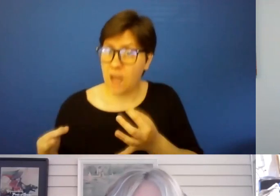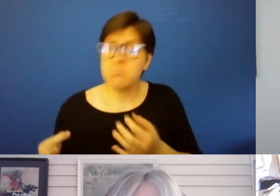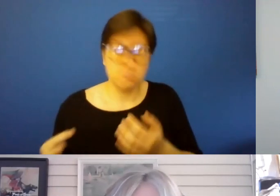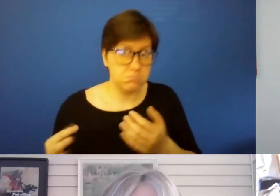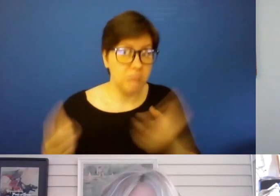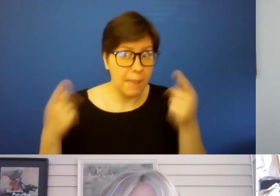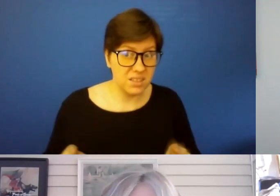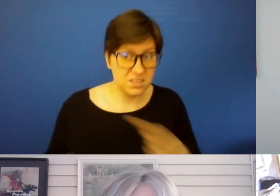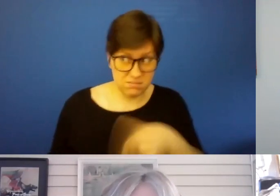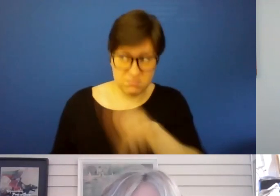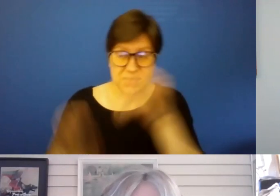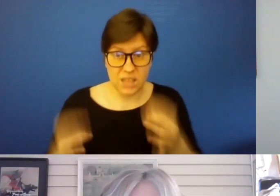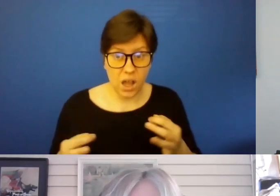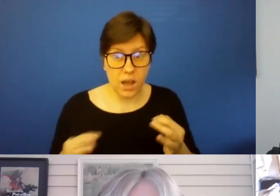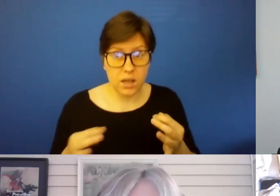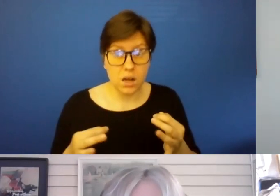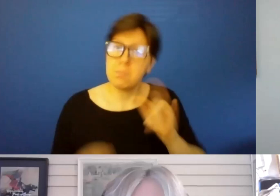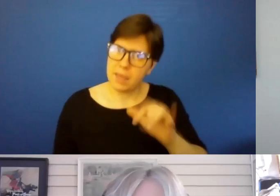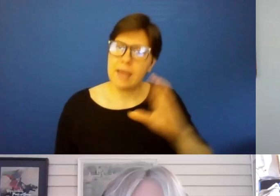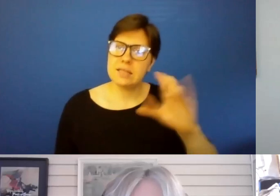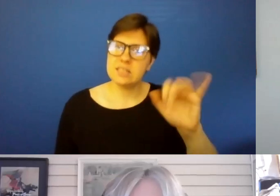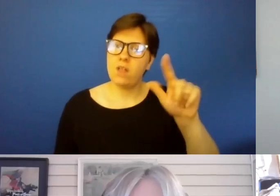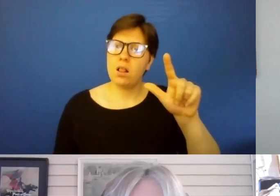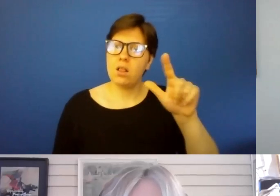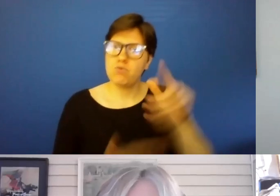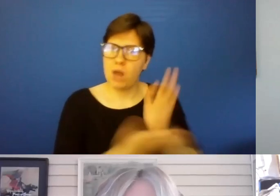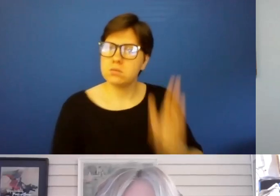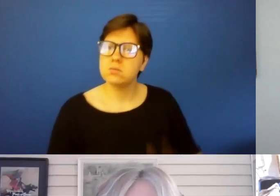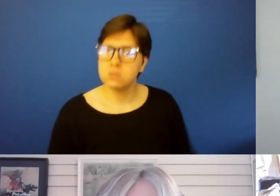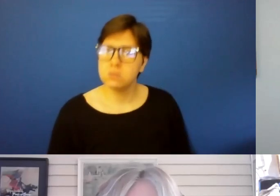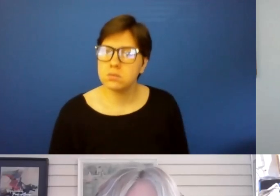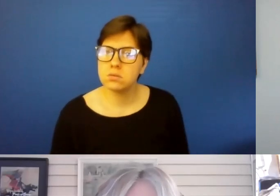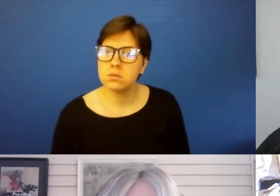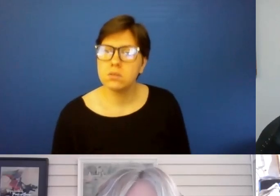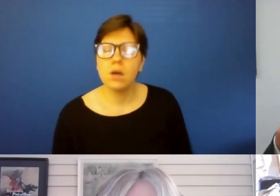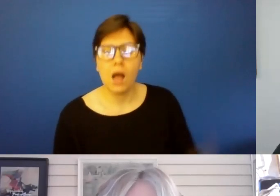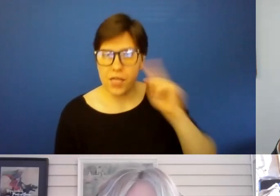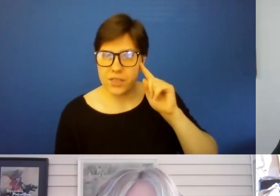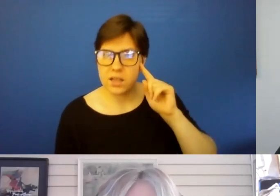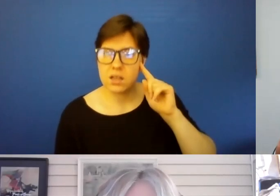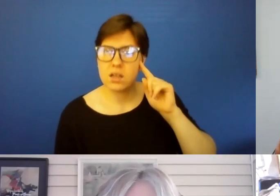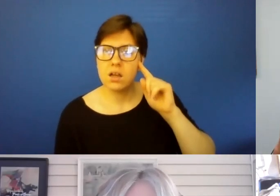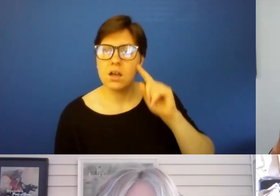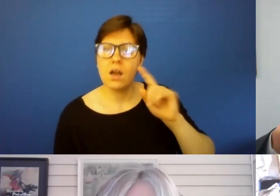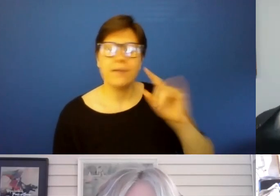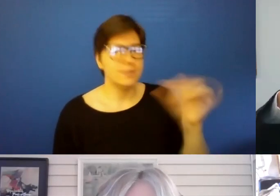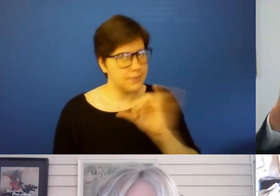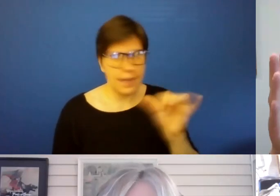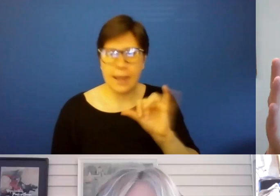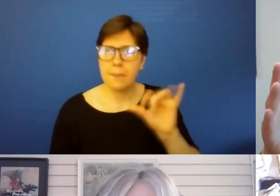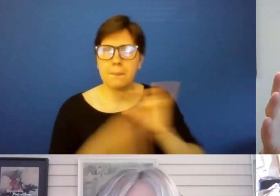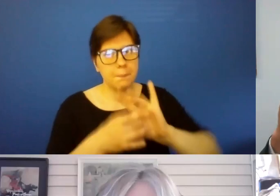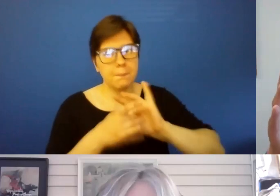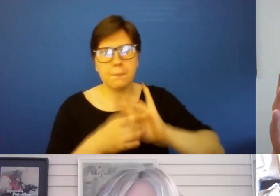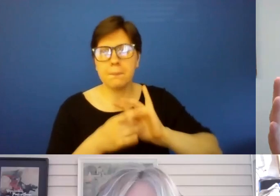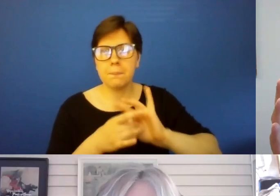choice. And that is a civil right. And I think that this is in the same continuum, right,